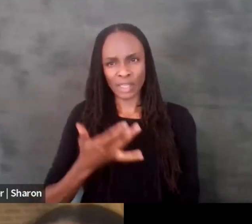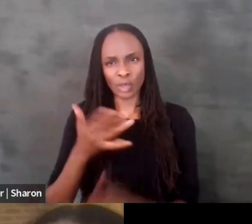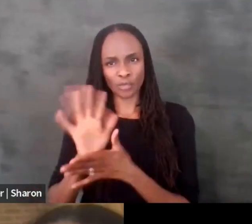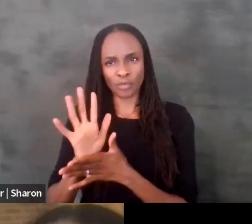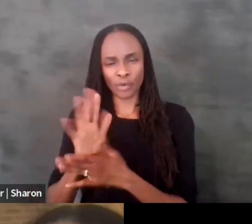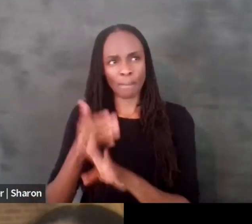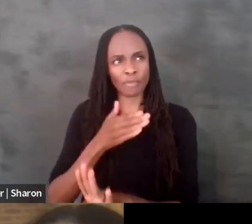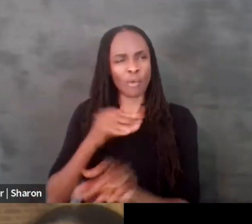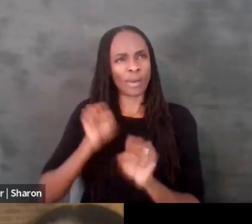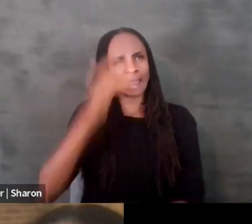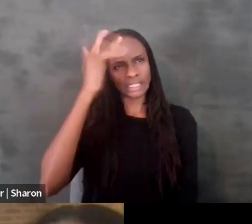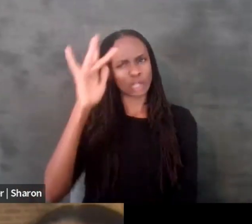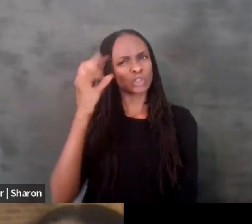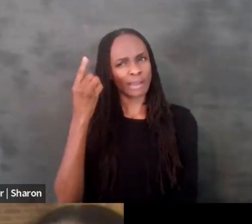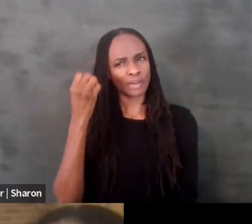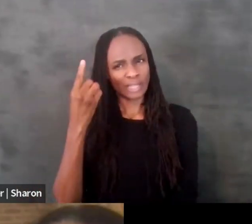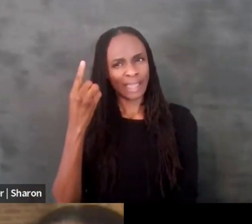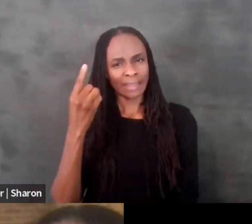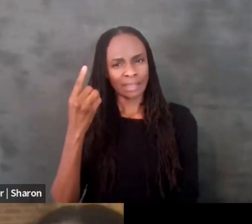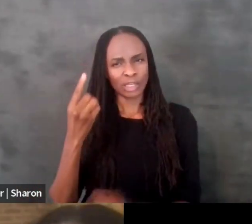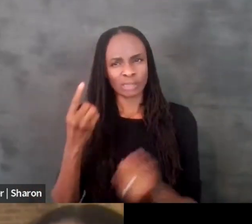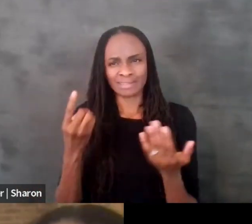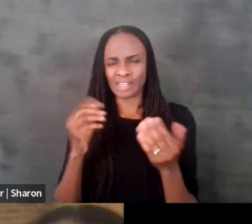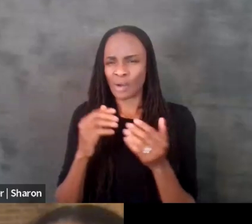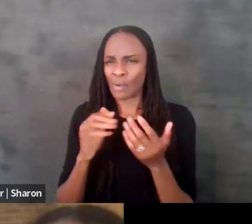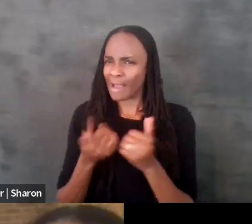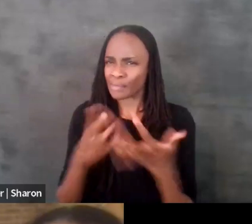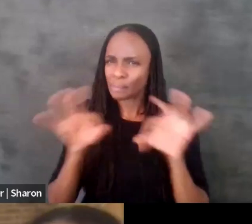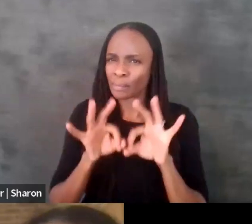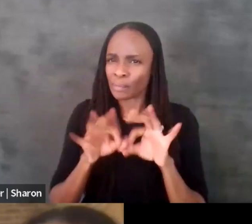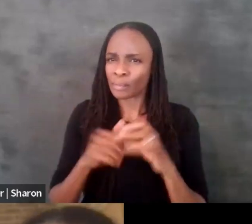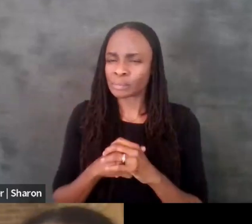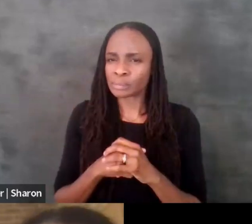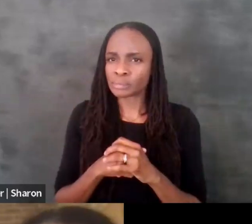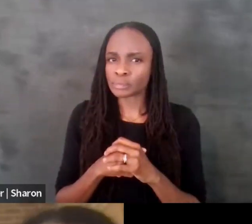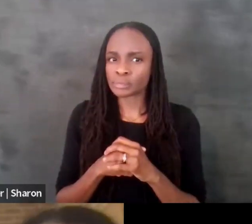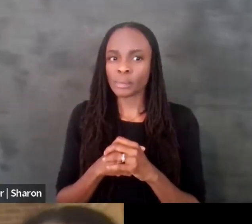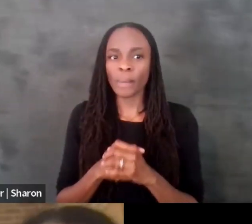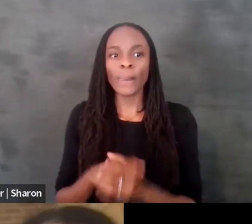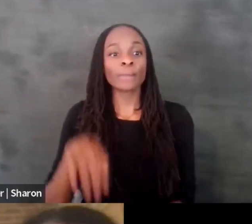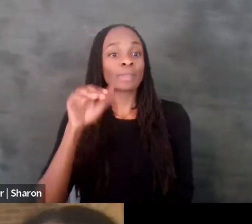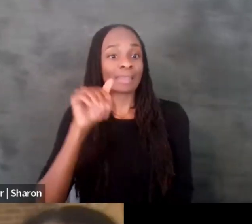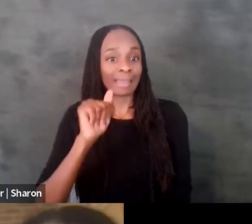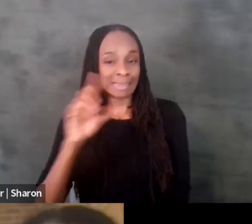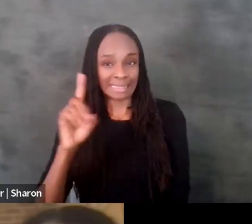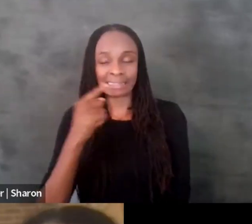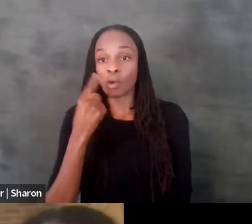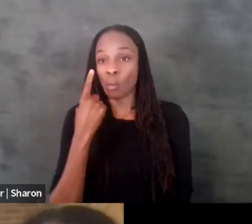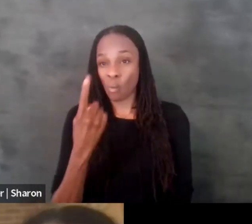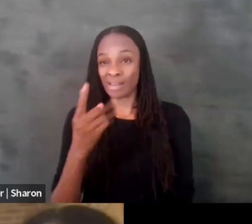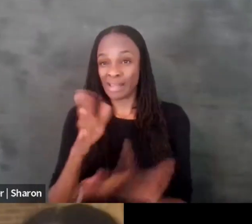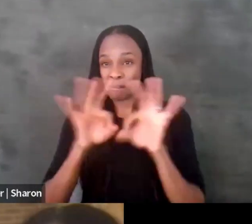of intellectually understand what's at stake? So, one key idea